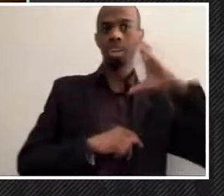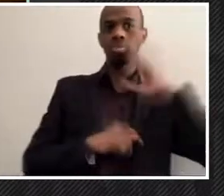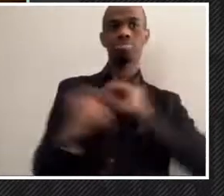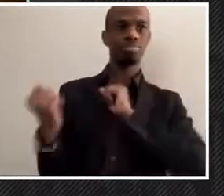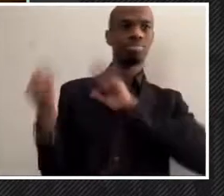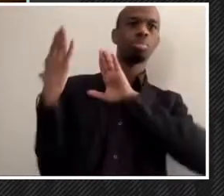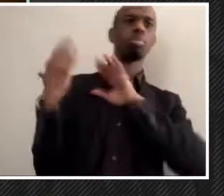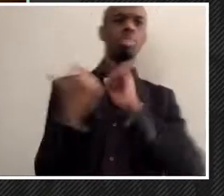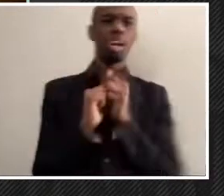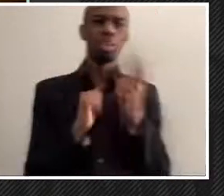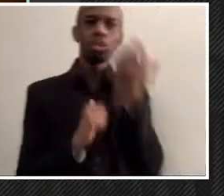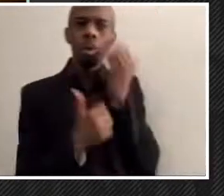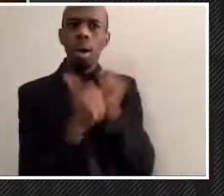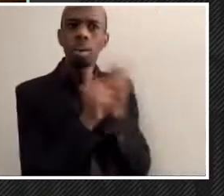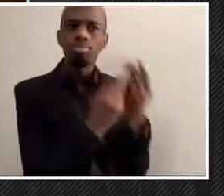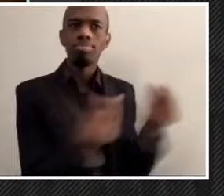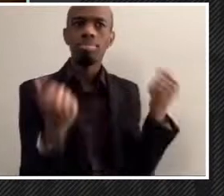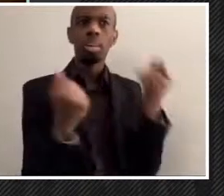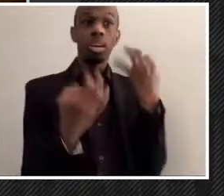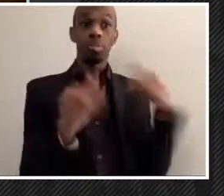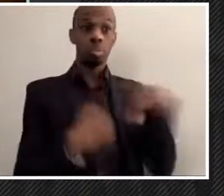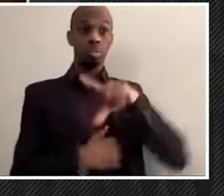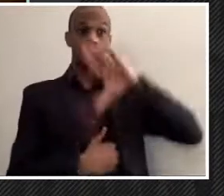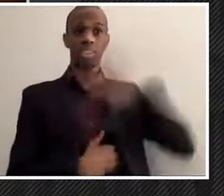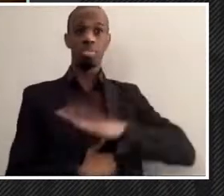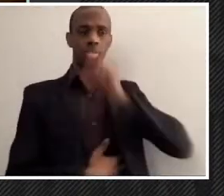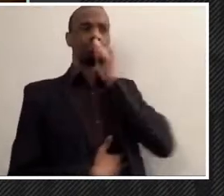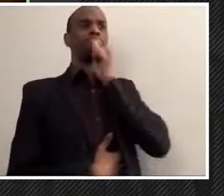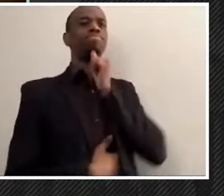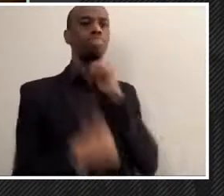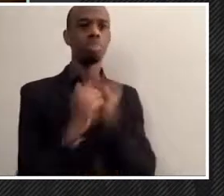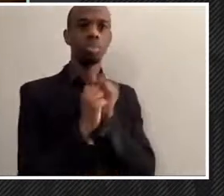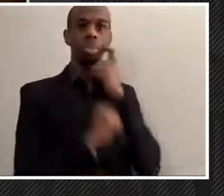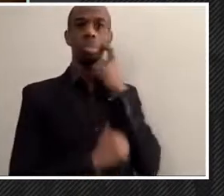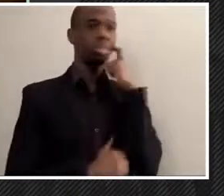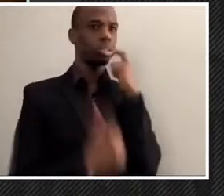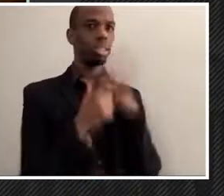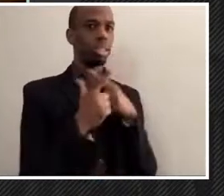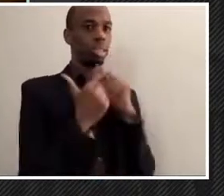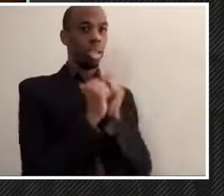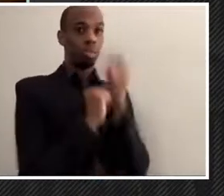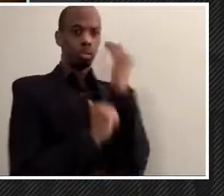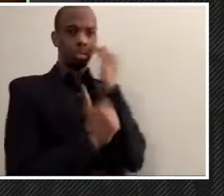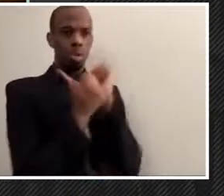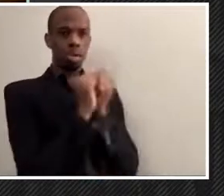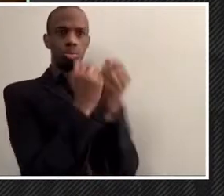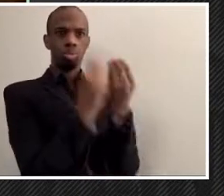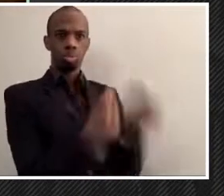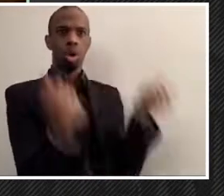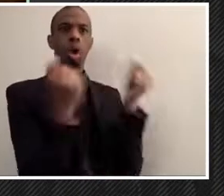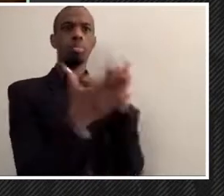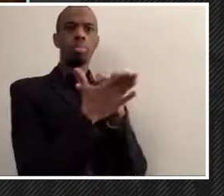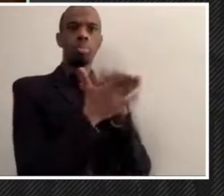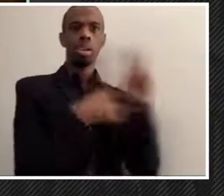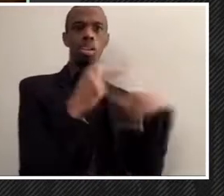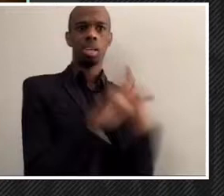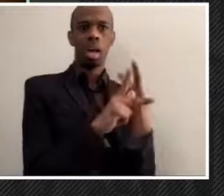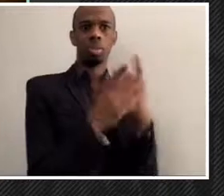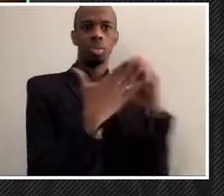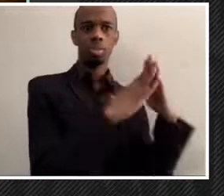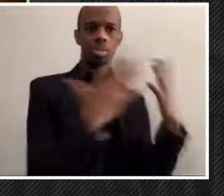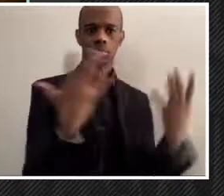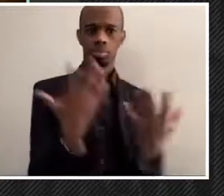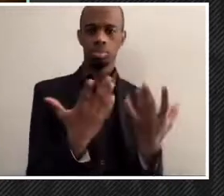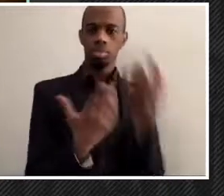know the needs of a community that's dealing with addiction all over their community? If you don't have anybody in your